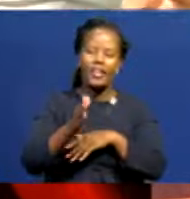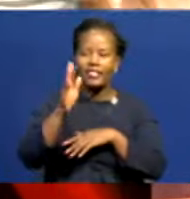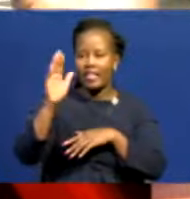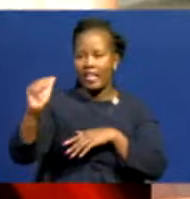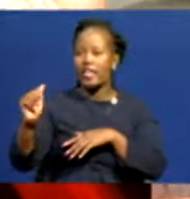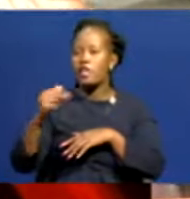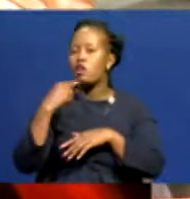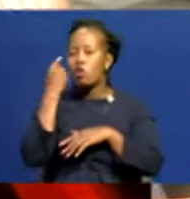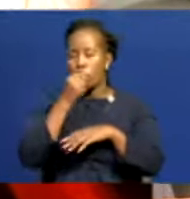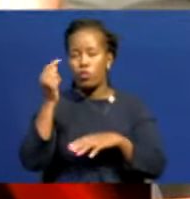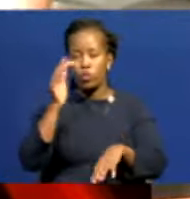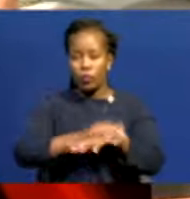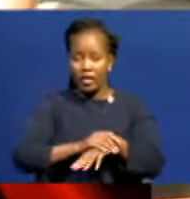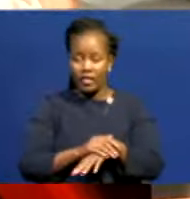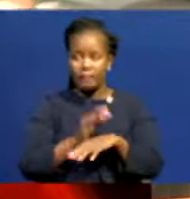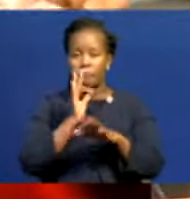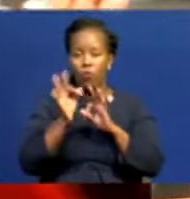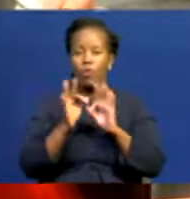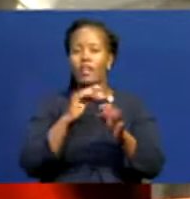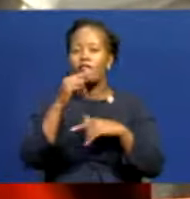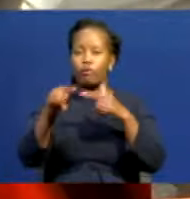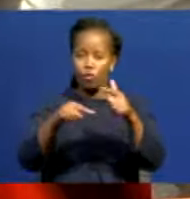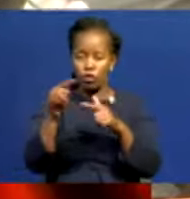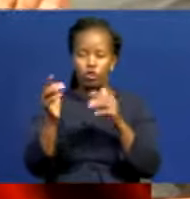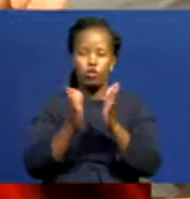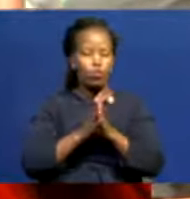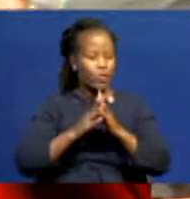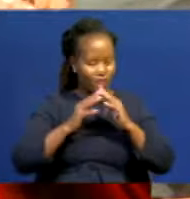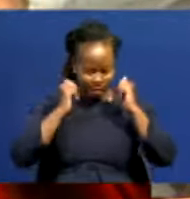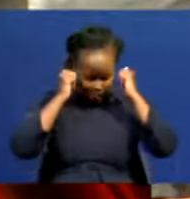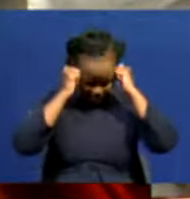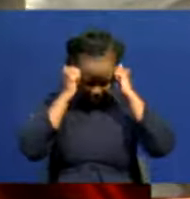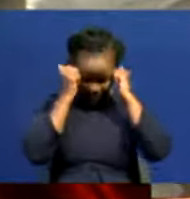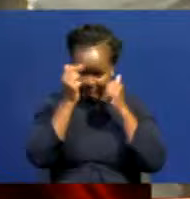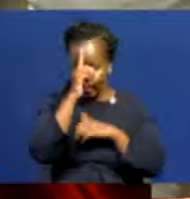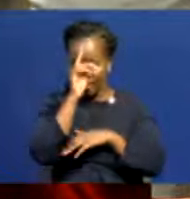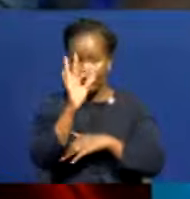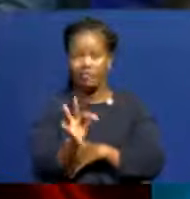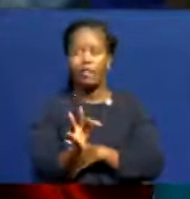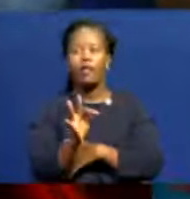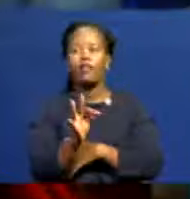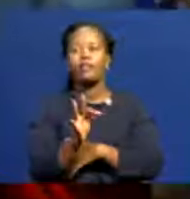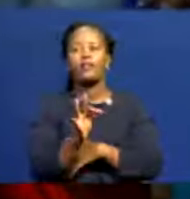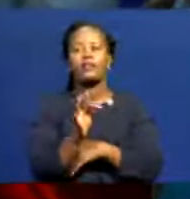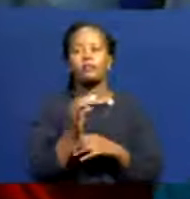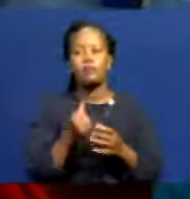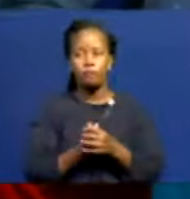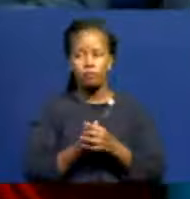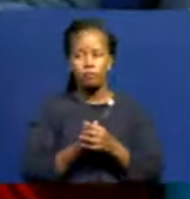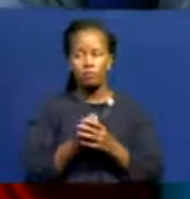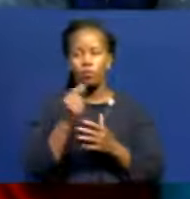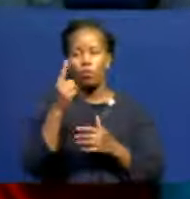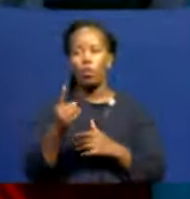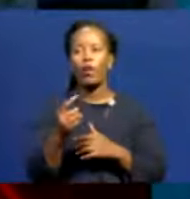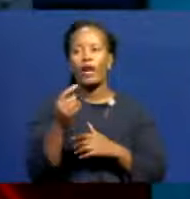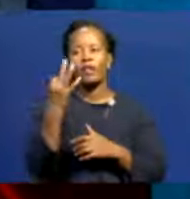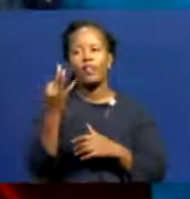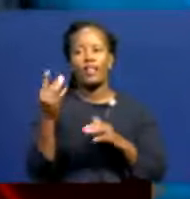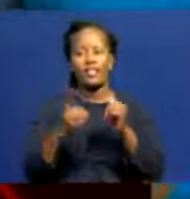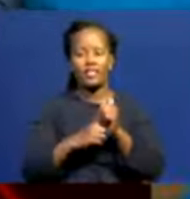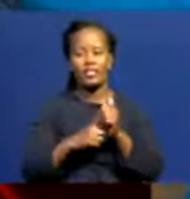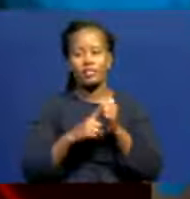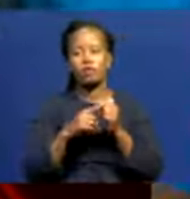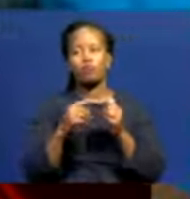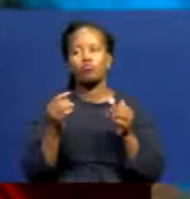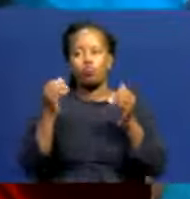watahitimu wakiendelea na hiyo roho na hiyo na hiyo bidii. Over 136 students who are joining